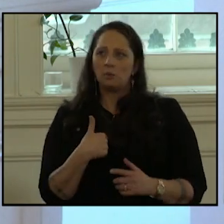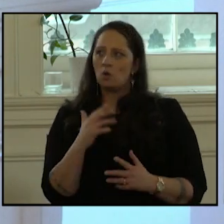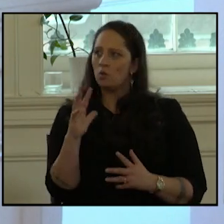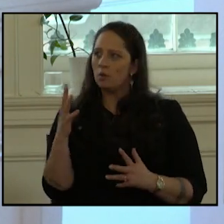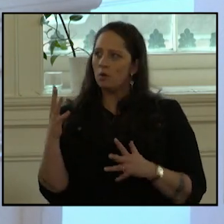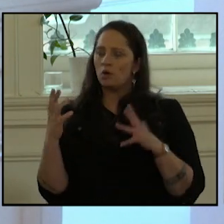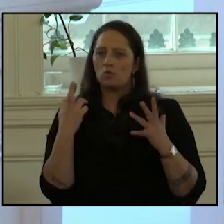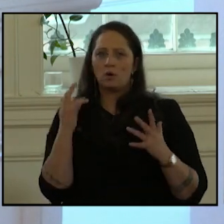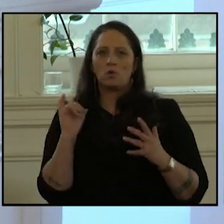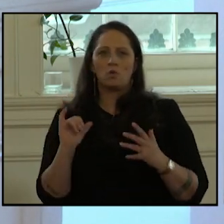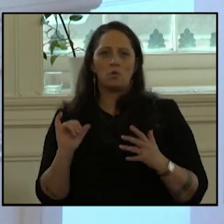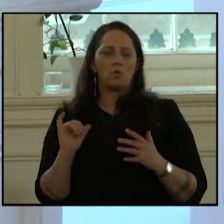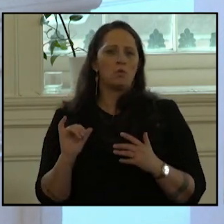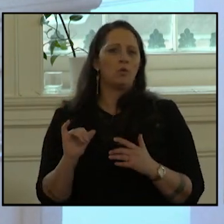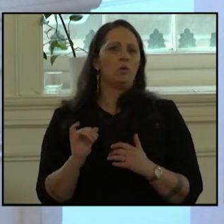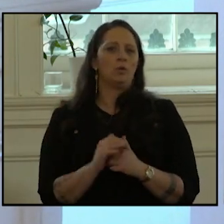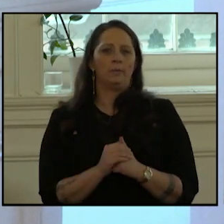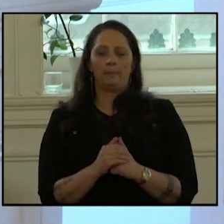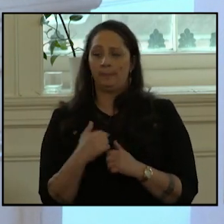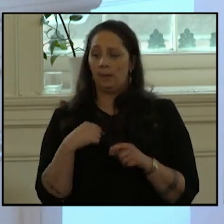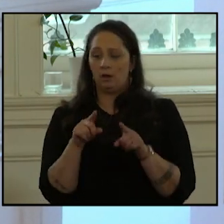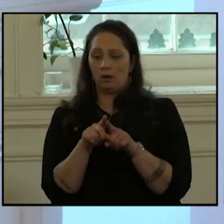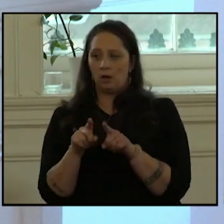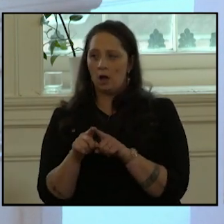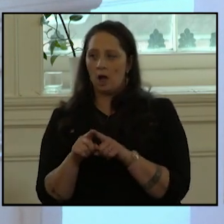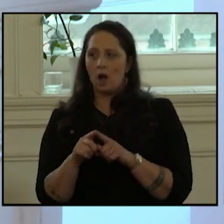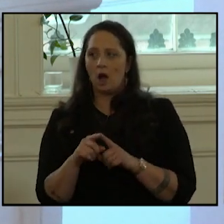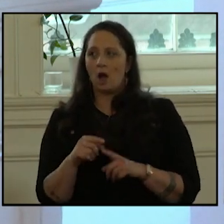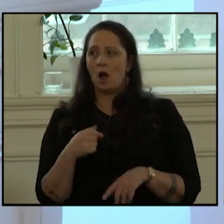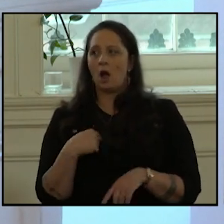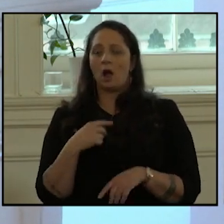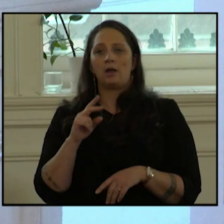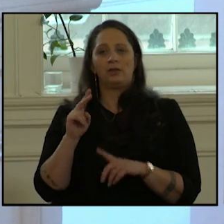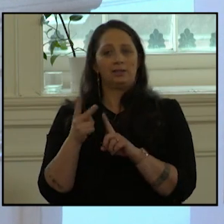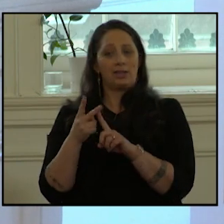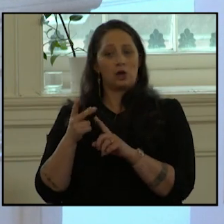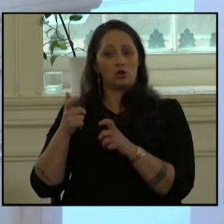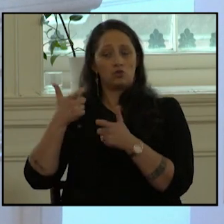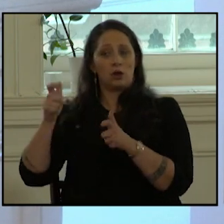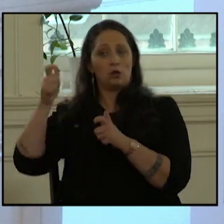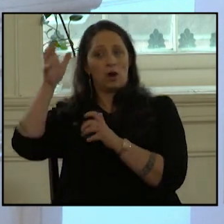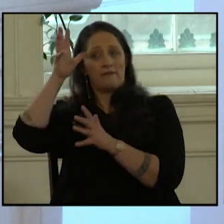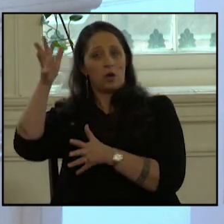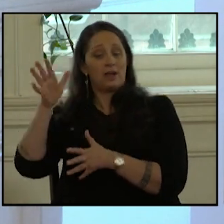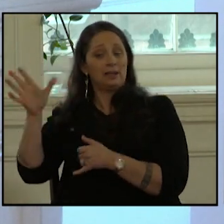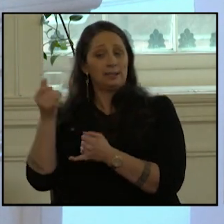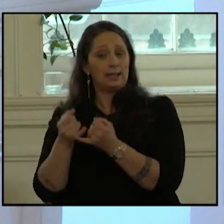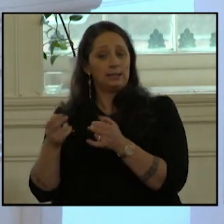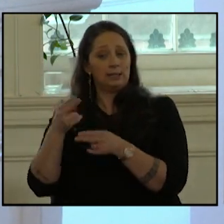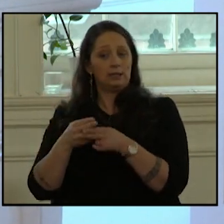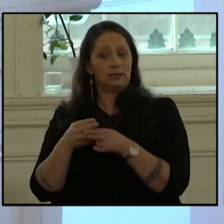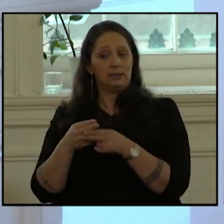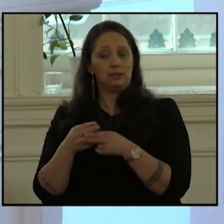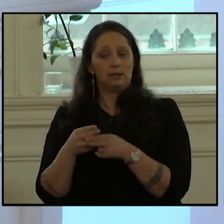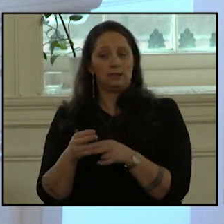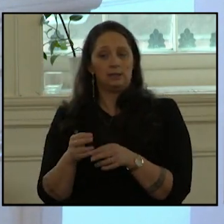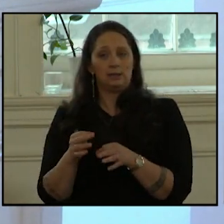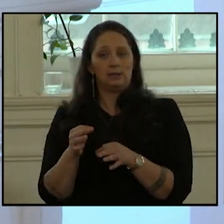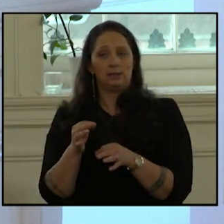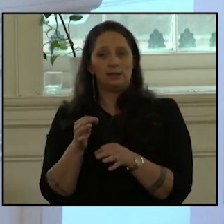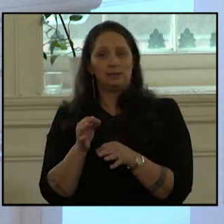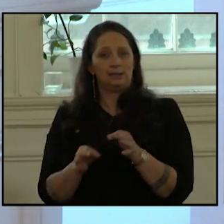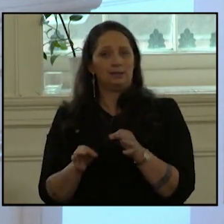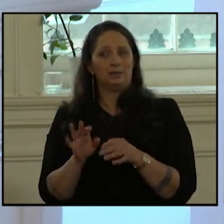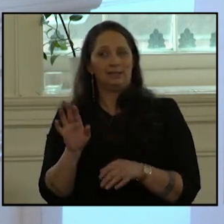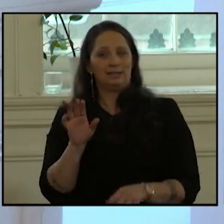woods. I also then learned about my second great-grandfather and the fact that his last name was simply his